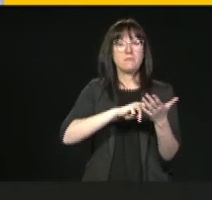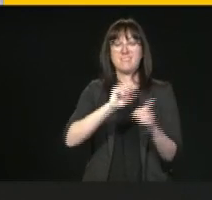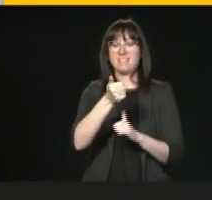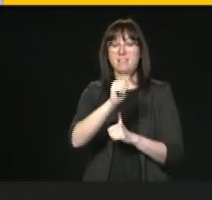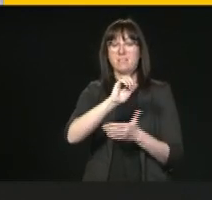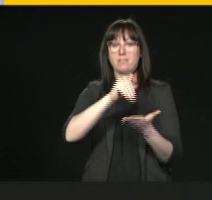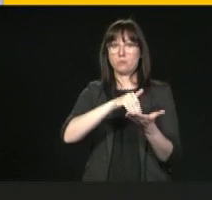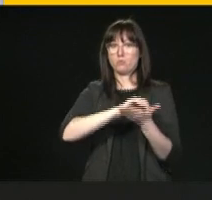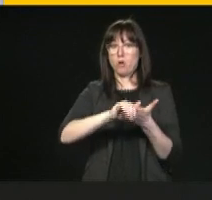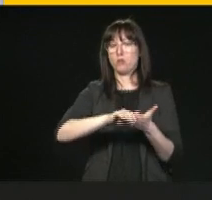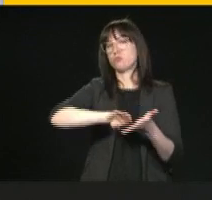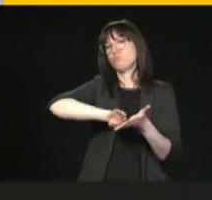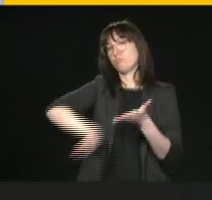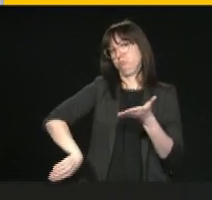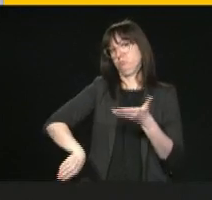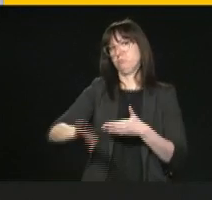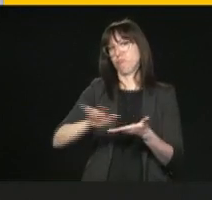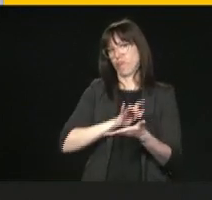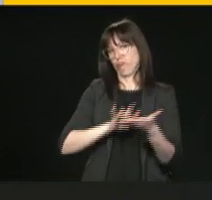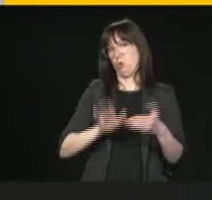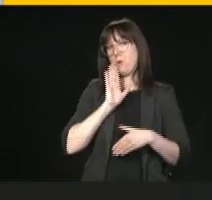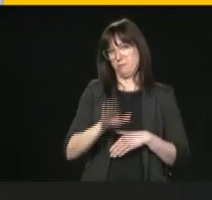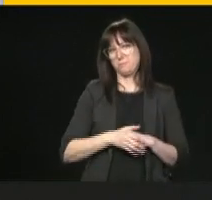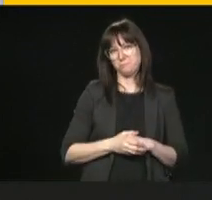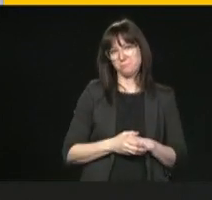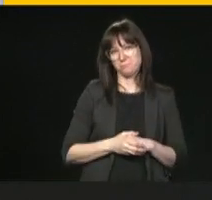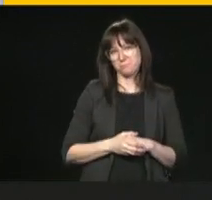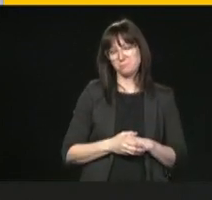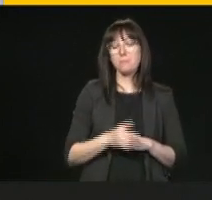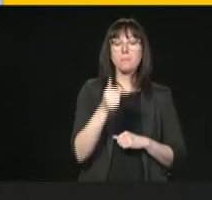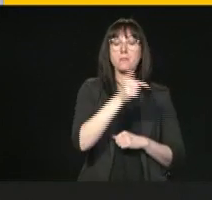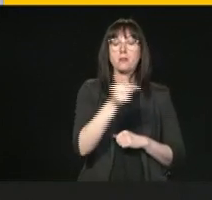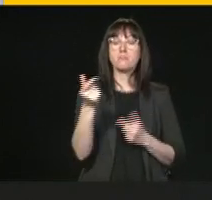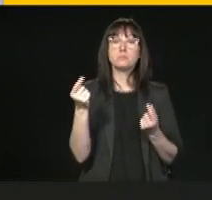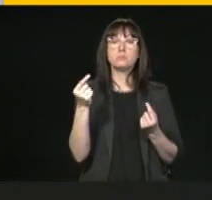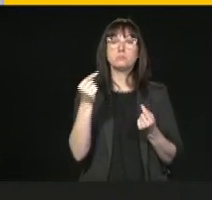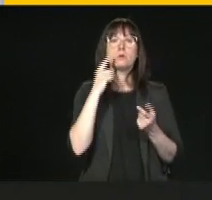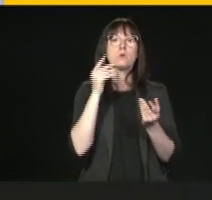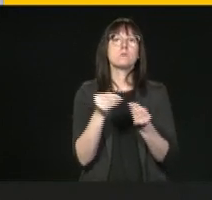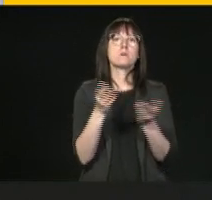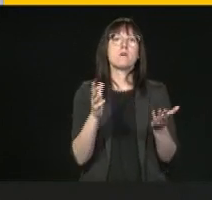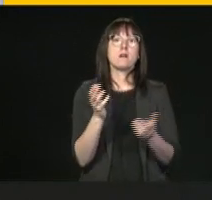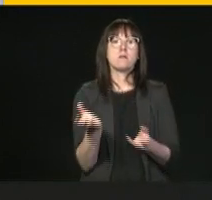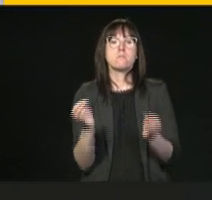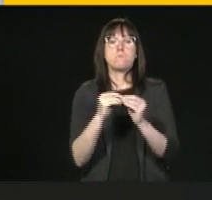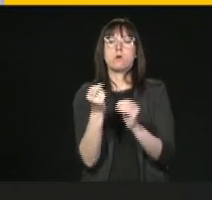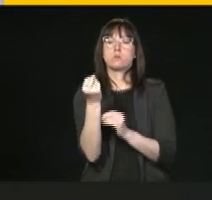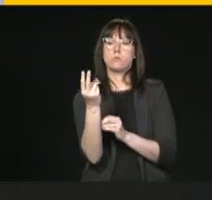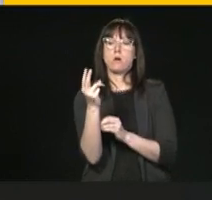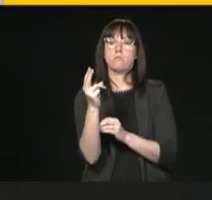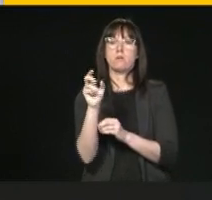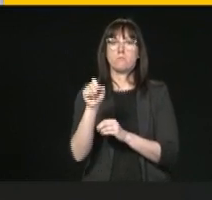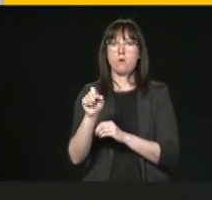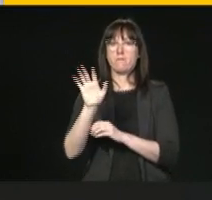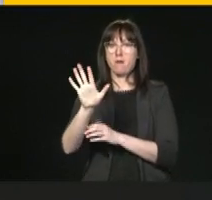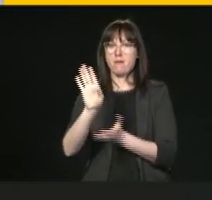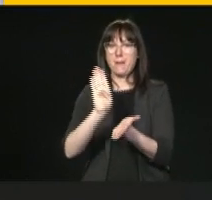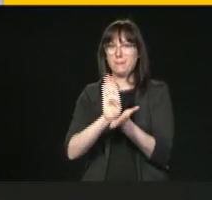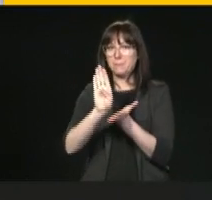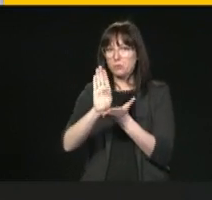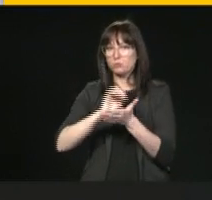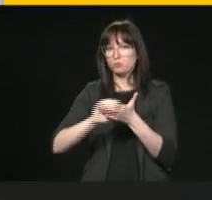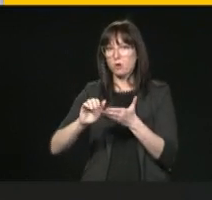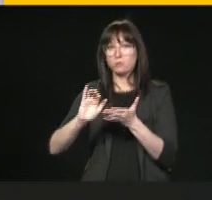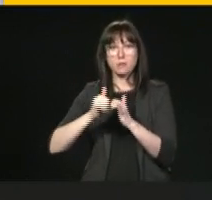be forgivable. Our government will also provide an additional $12.5 billion through